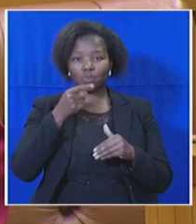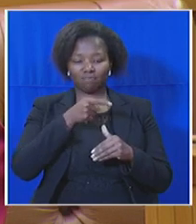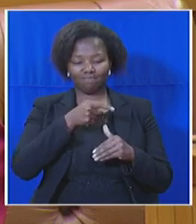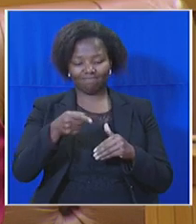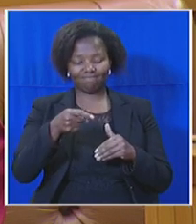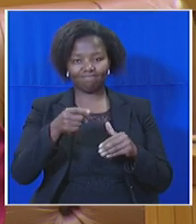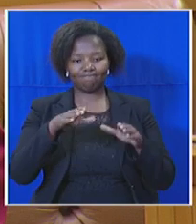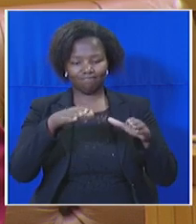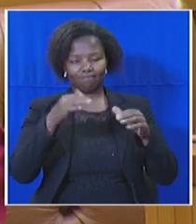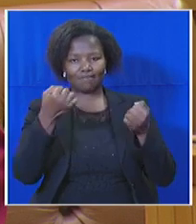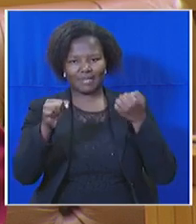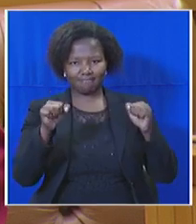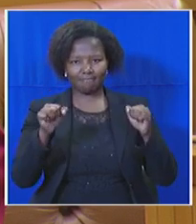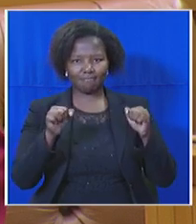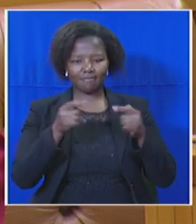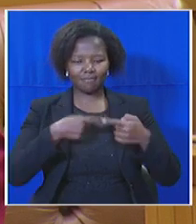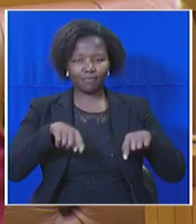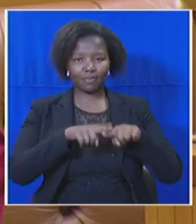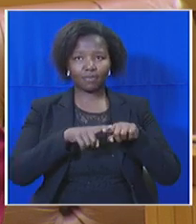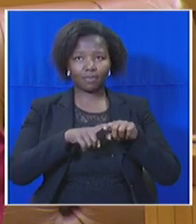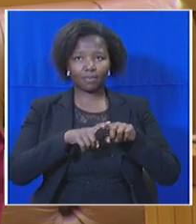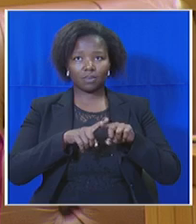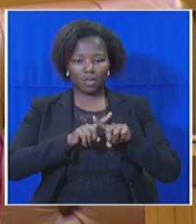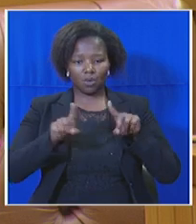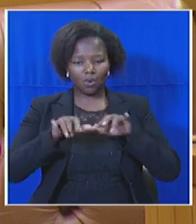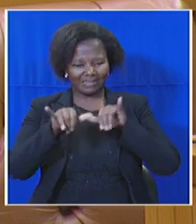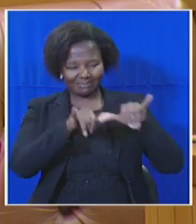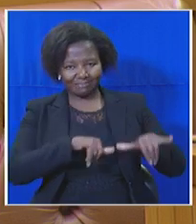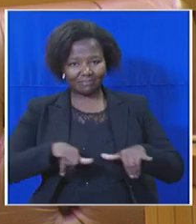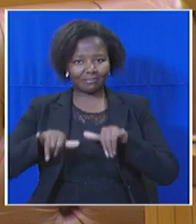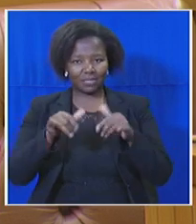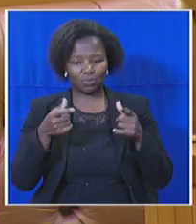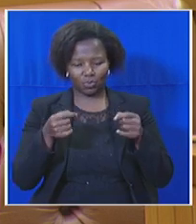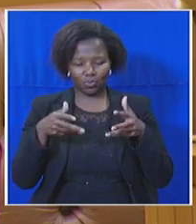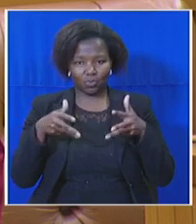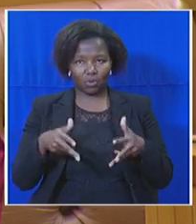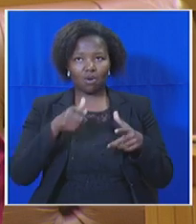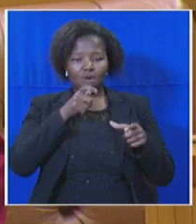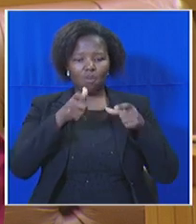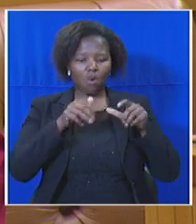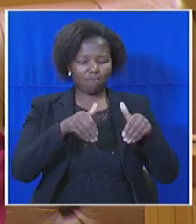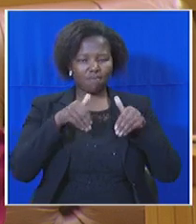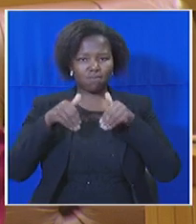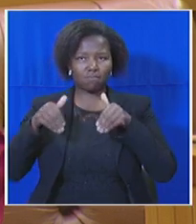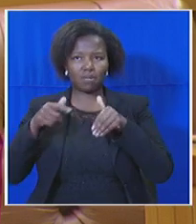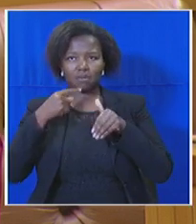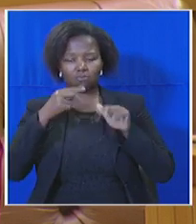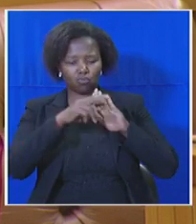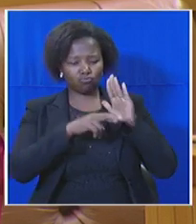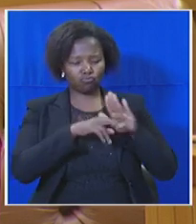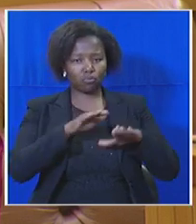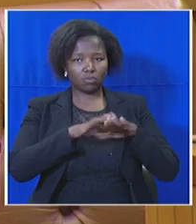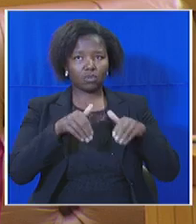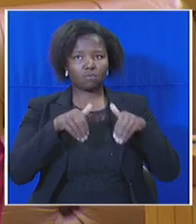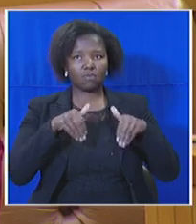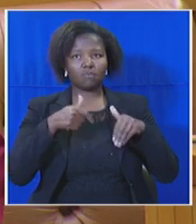us, not unilateral application of this so-called withdrawal of so-called unparliamentary language. I